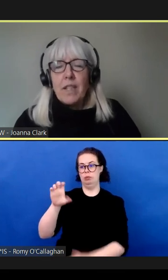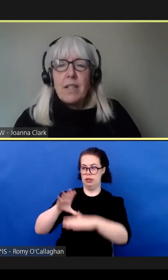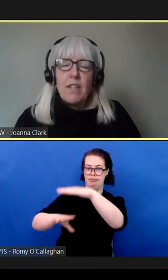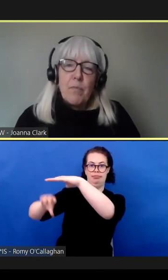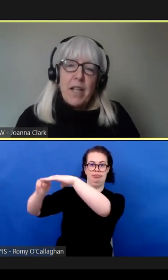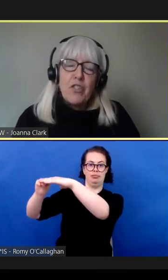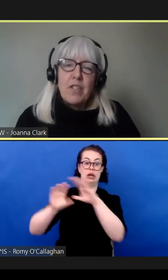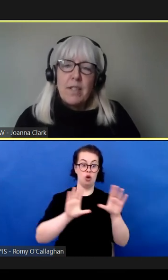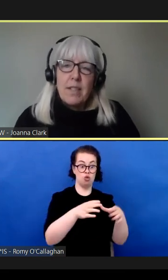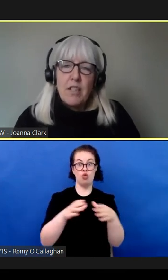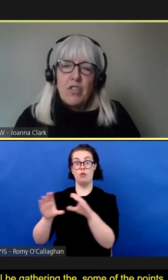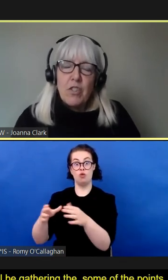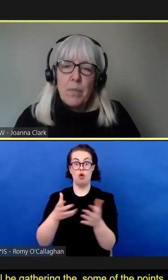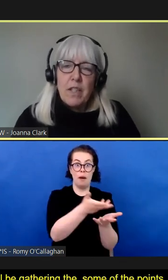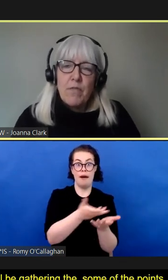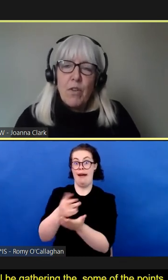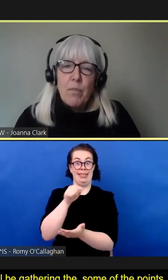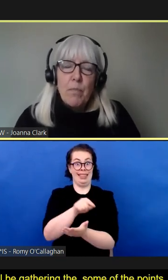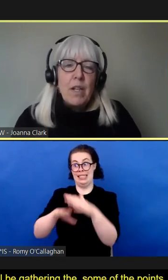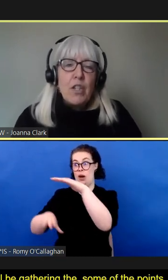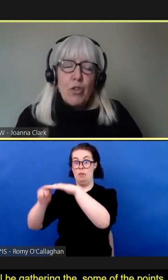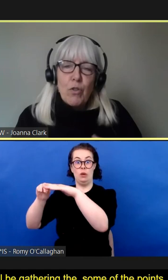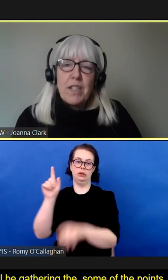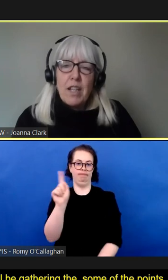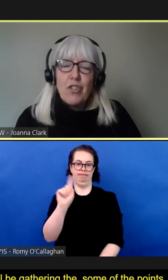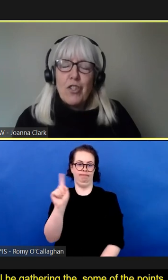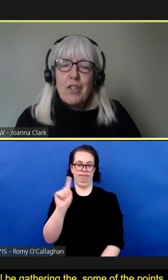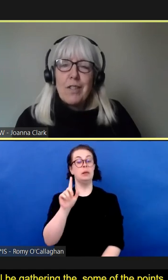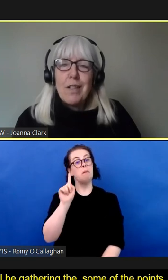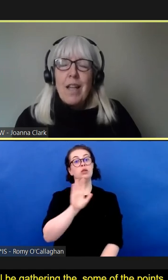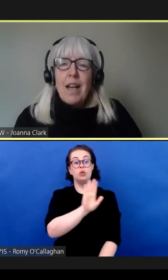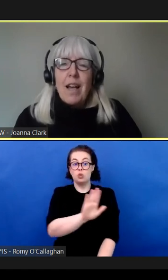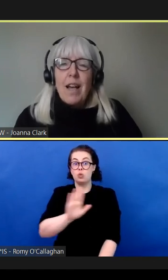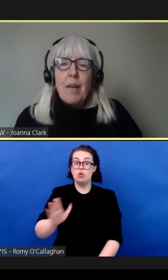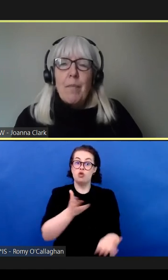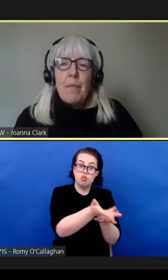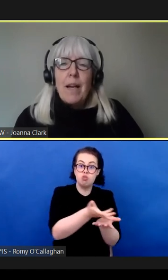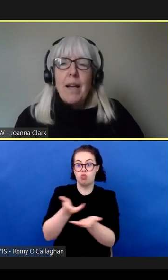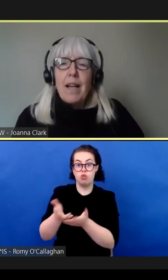points and informations and discussion topics from your discussions